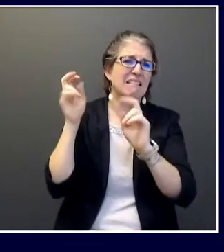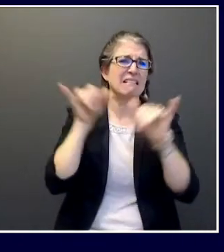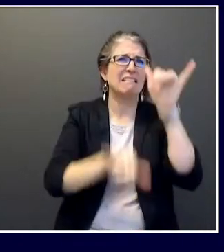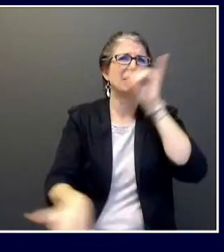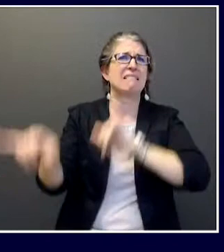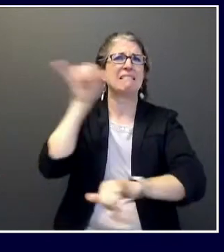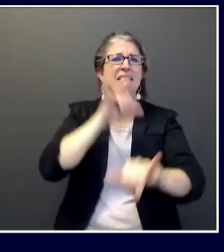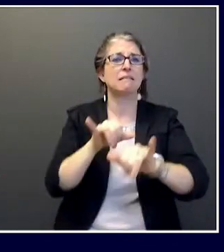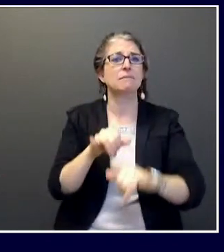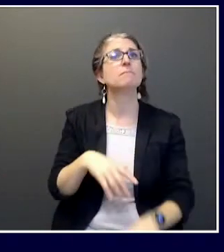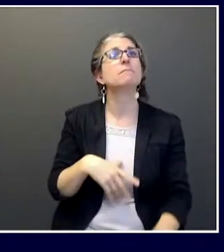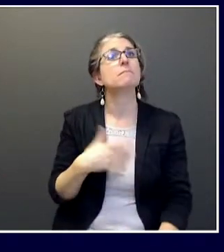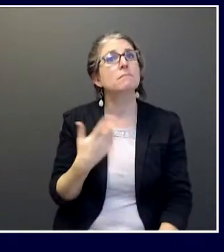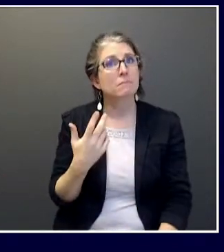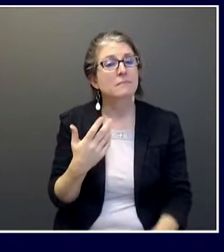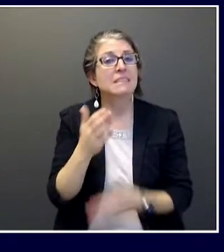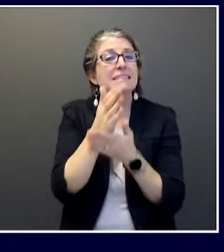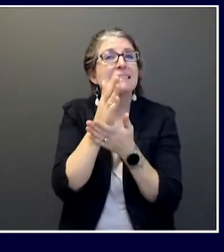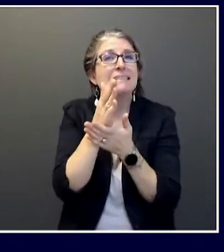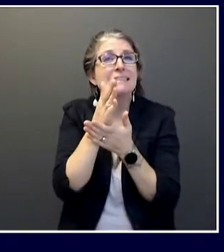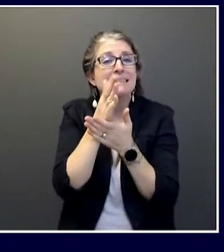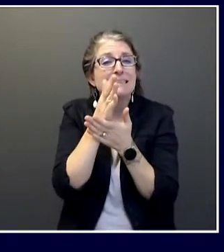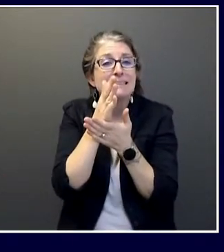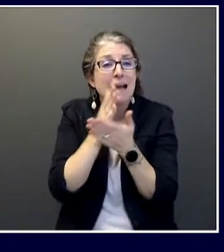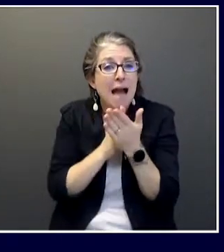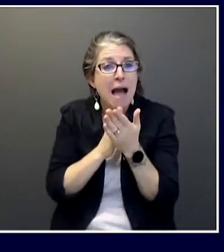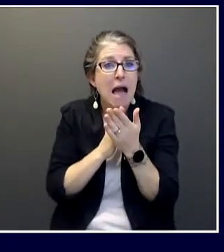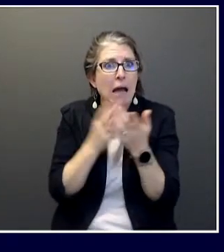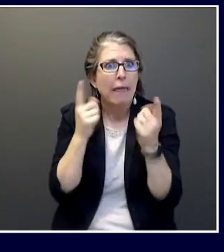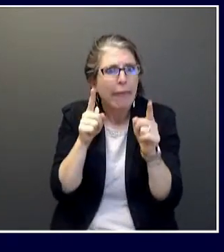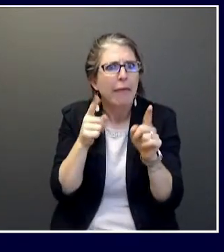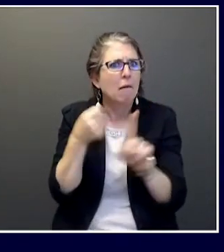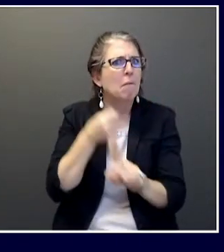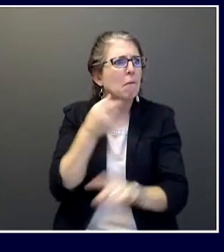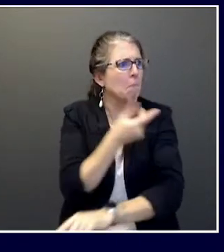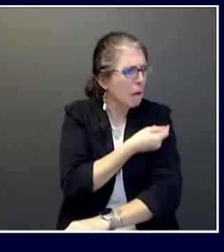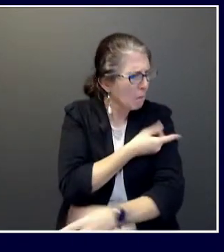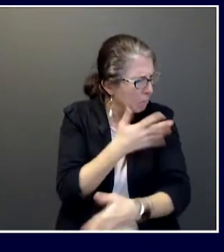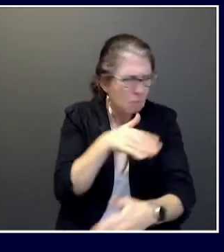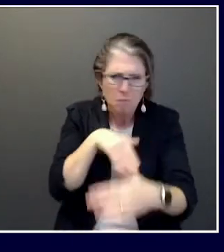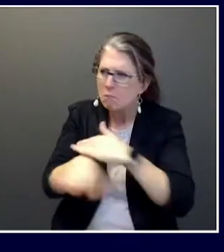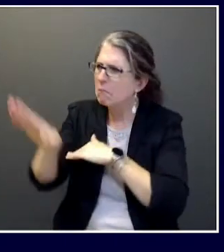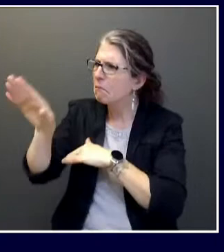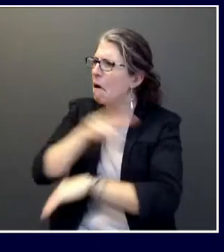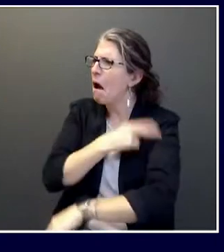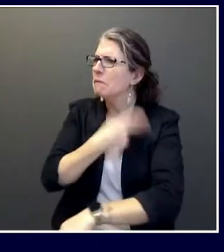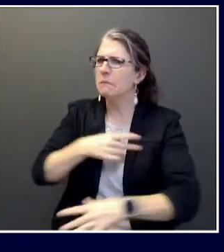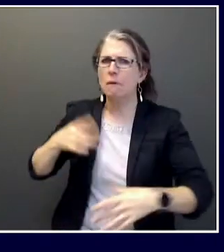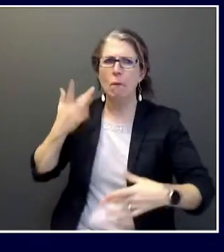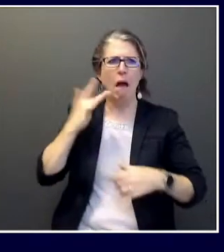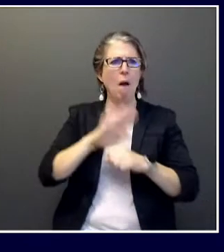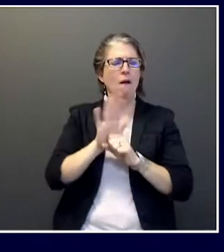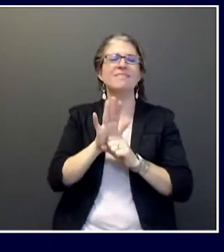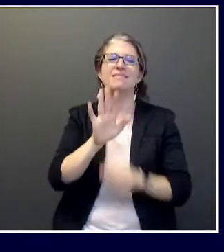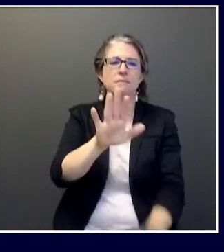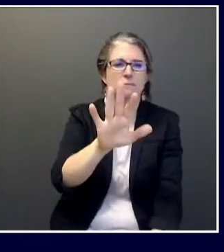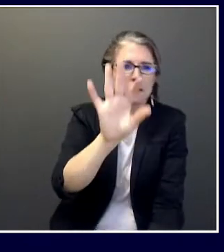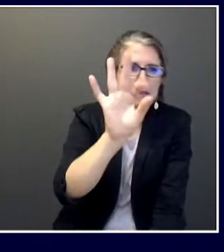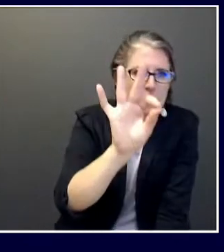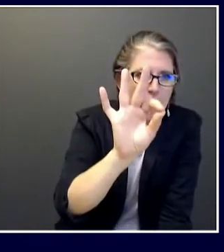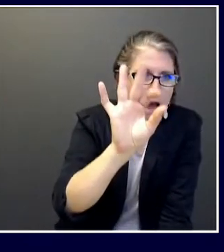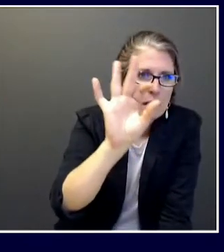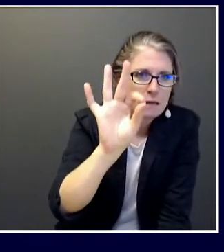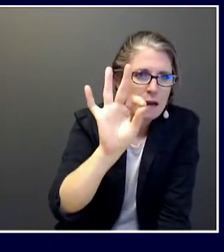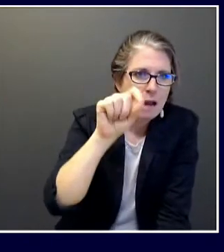99.3% of people in Maine who have been fully vaccinated have not had COVID. So it's just another testament to how